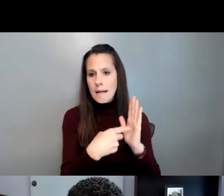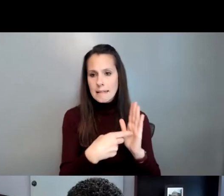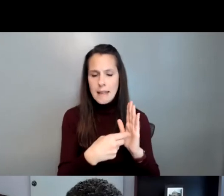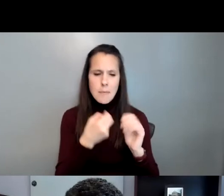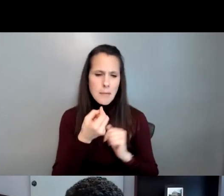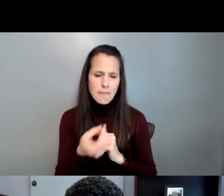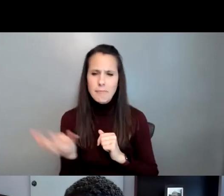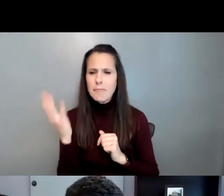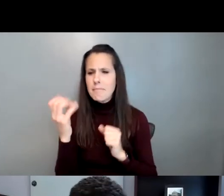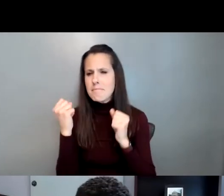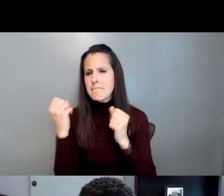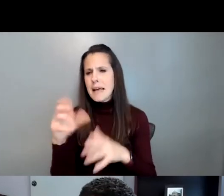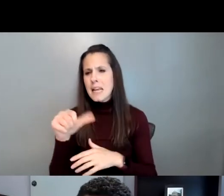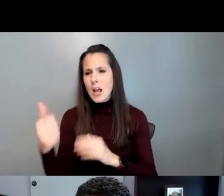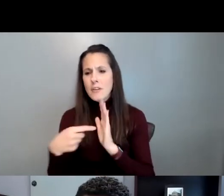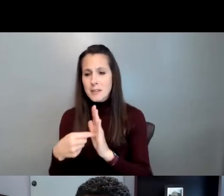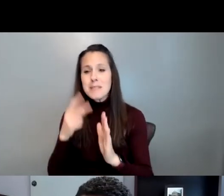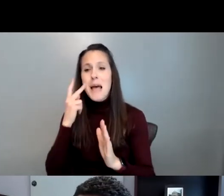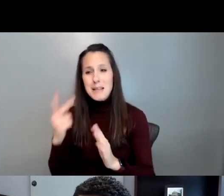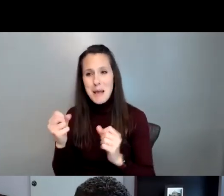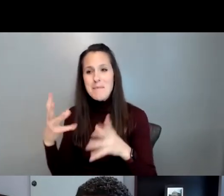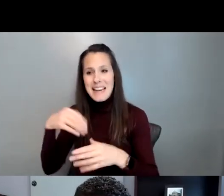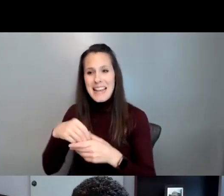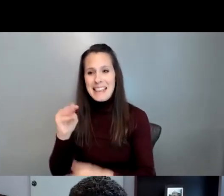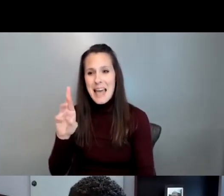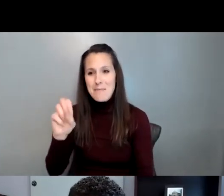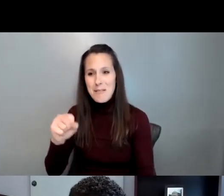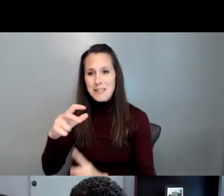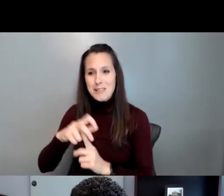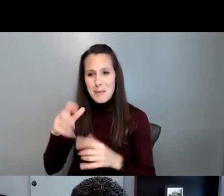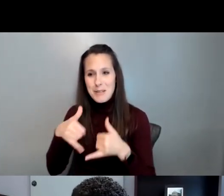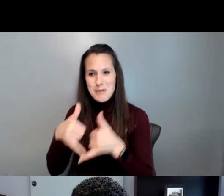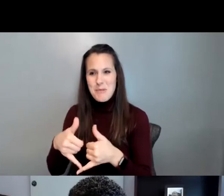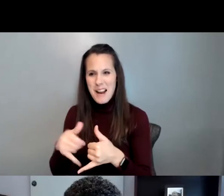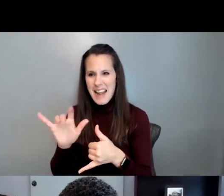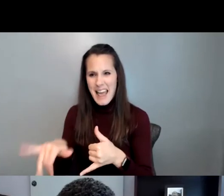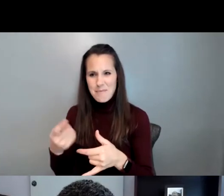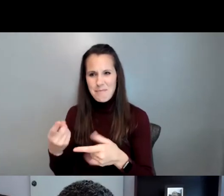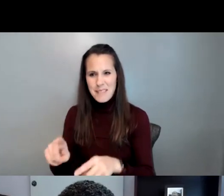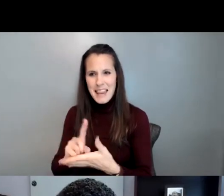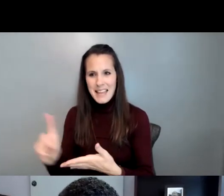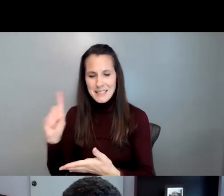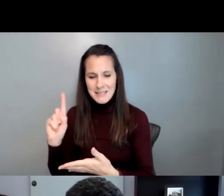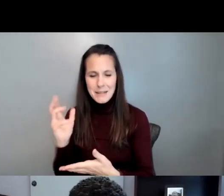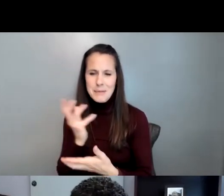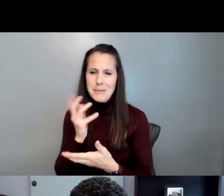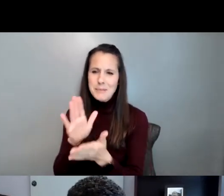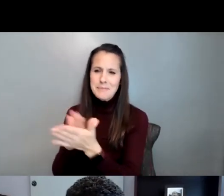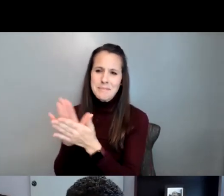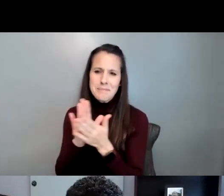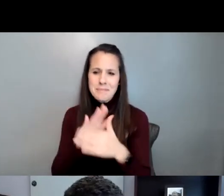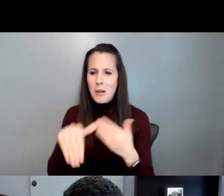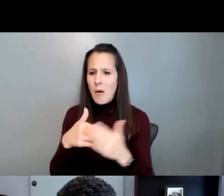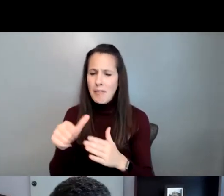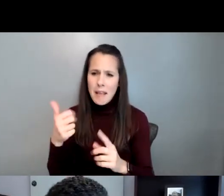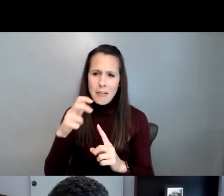and I saw many of them in the MRS Champions Award presentation that was happening last week. And so I commend all of those other champions and